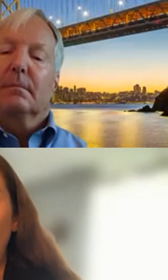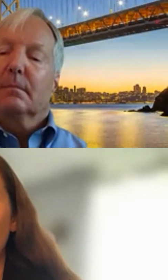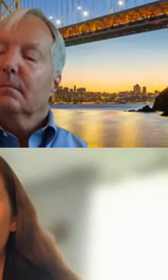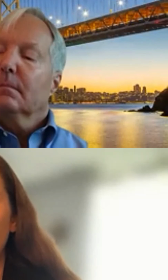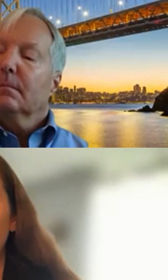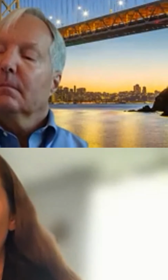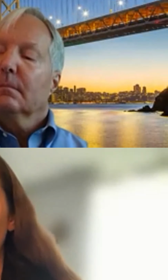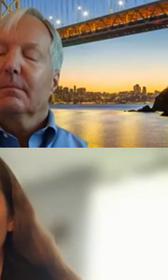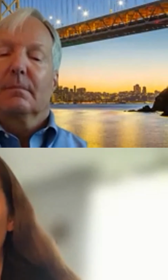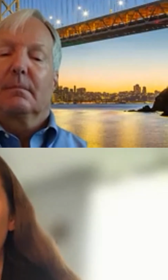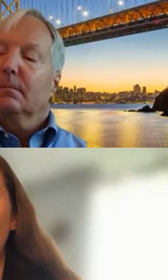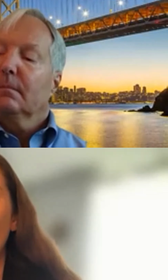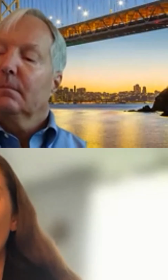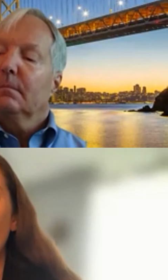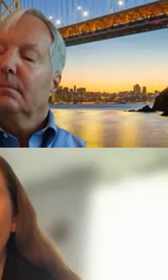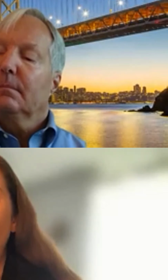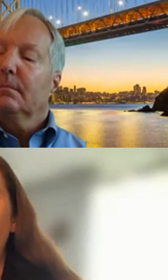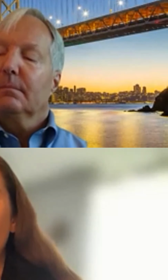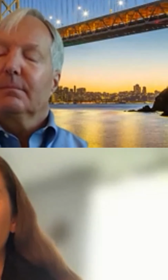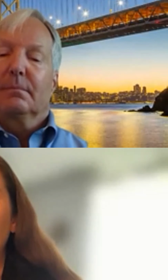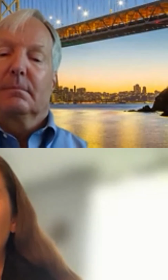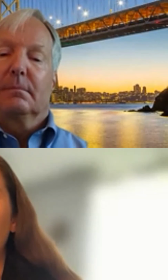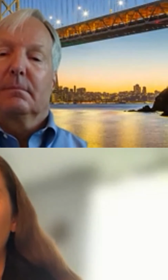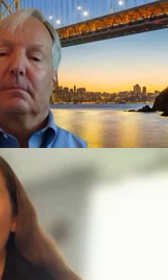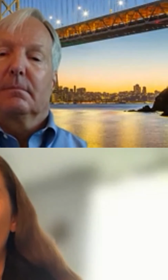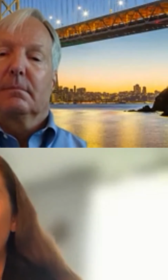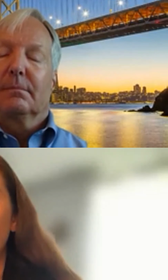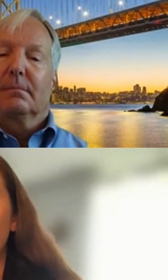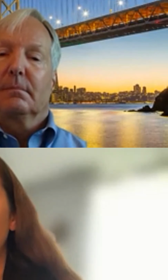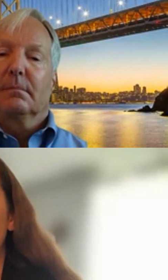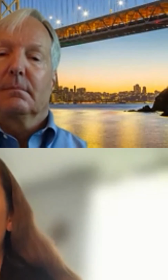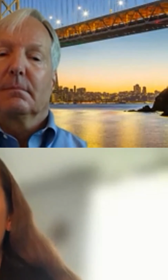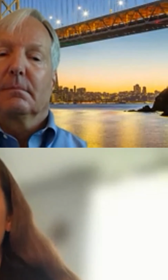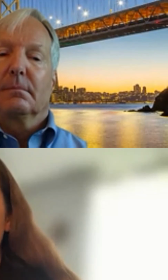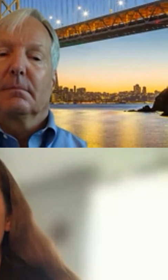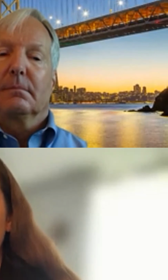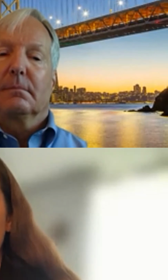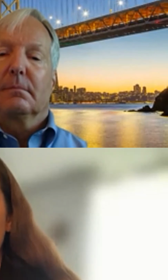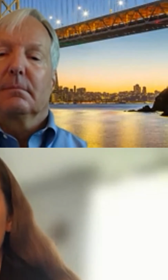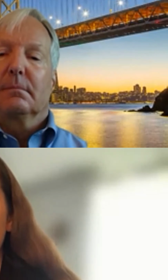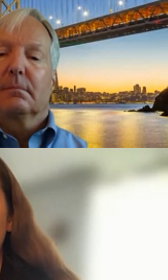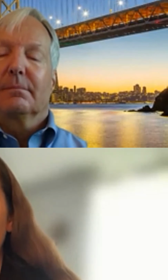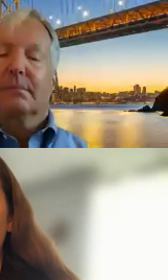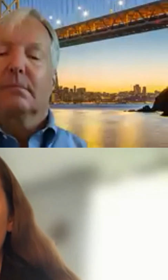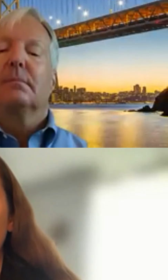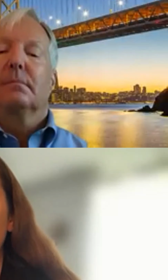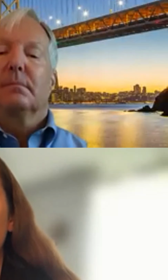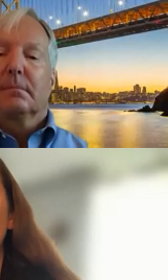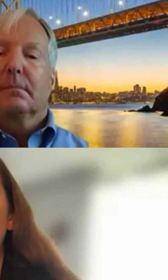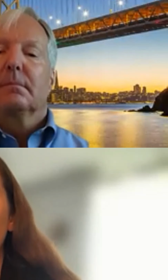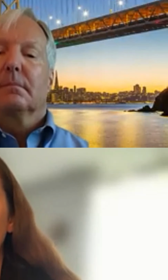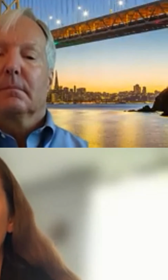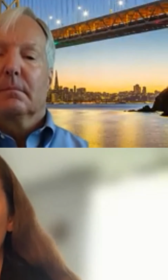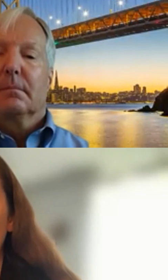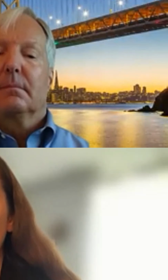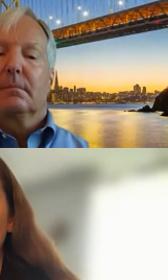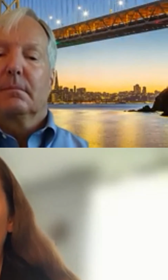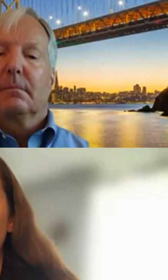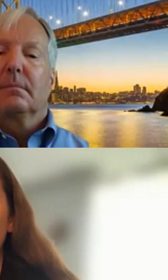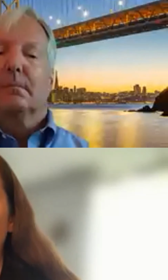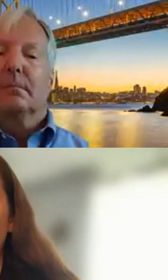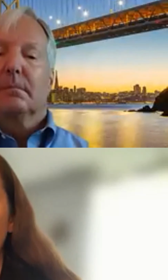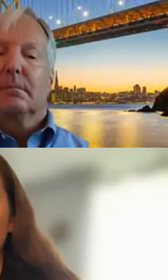if the house has fuel oil. We know if there's 5 years of medication sitting in the cabinet. That's all you need to know